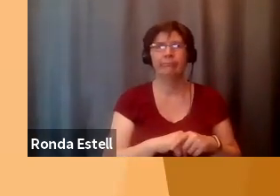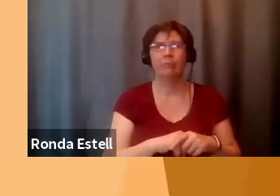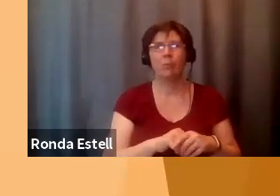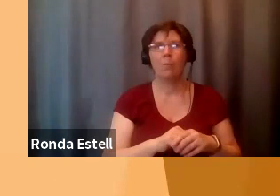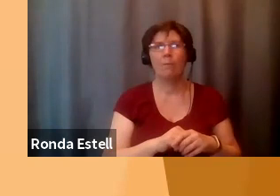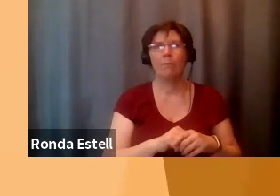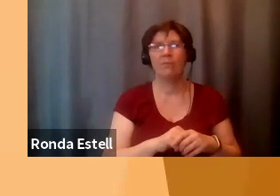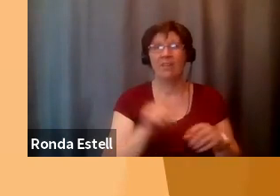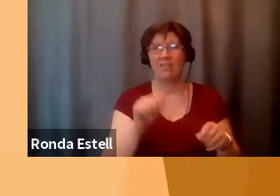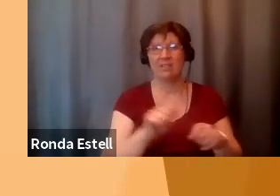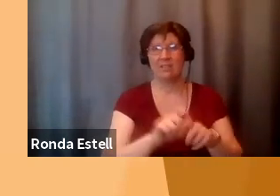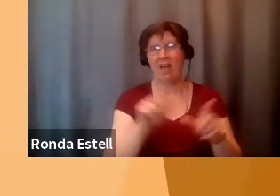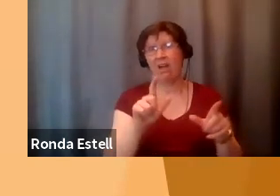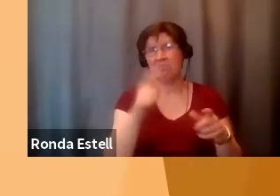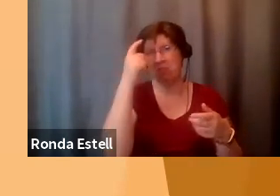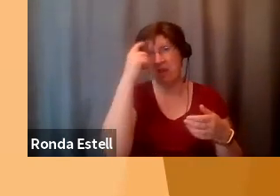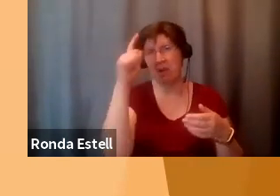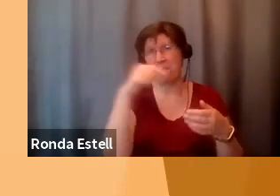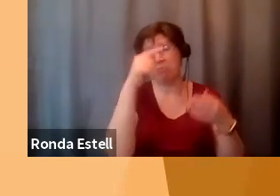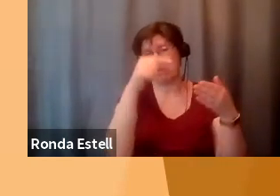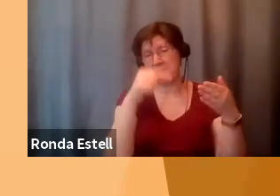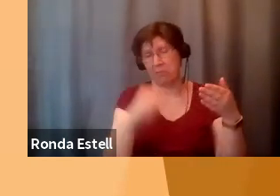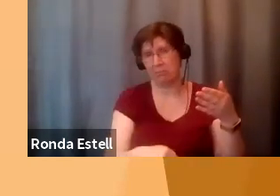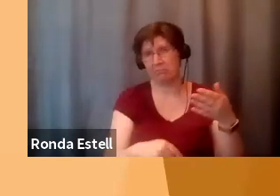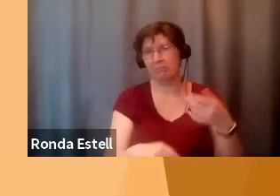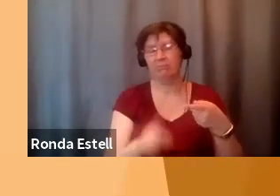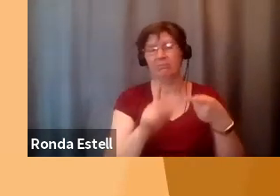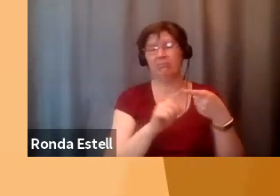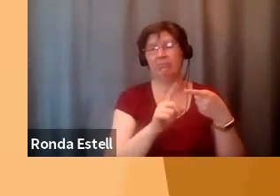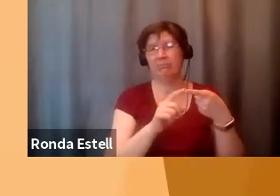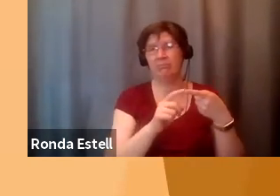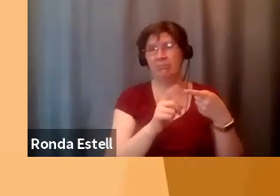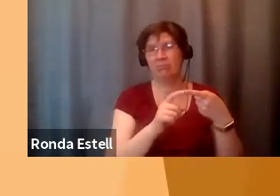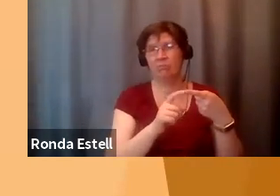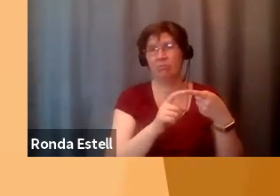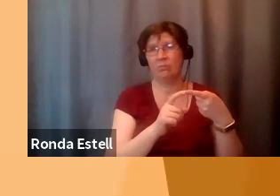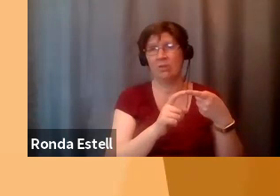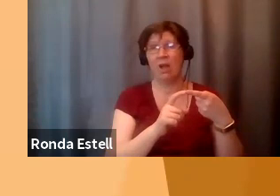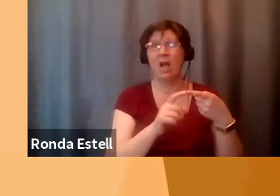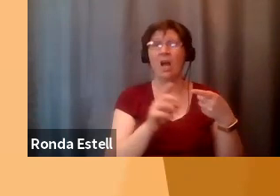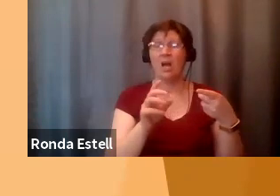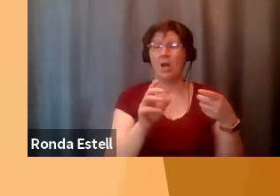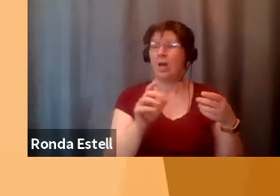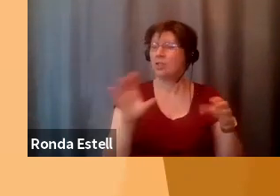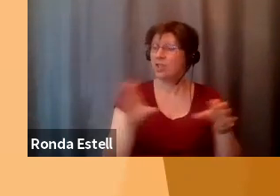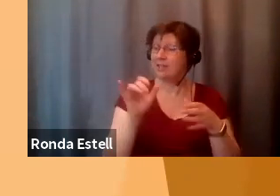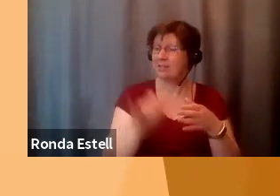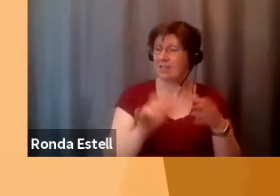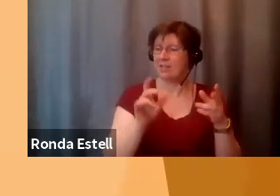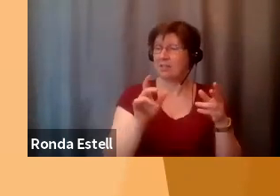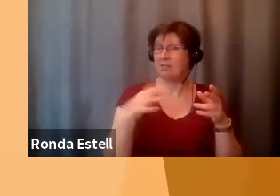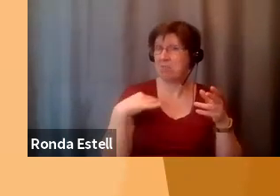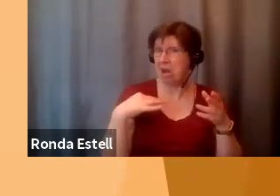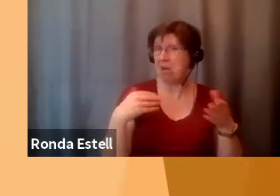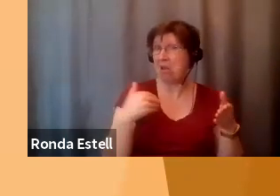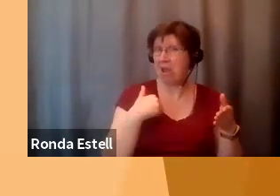So these are things to think about. Things to think about are, does the candidate have a plan, have